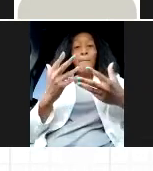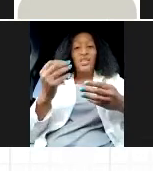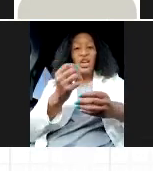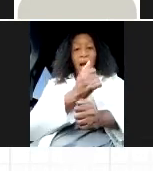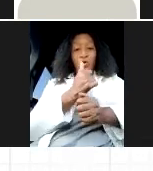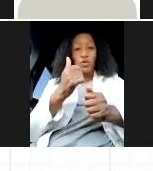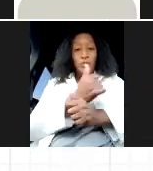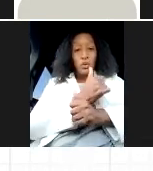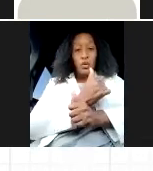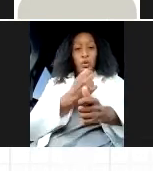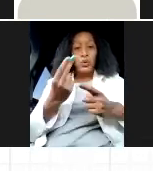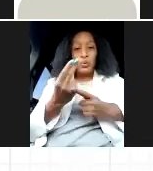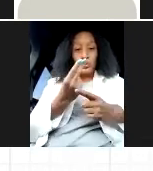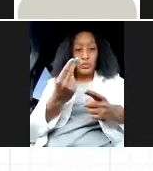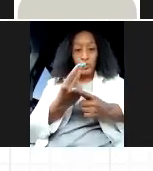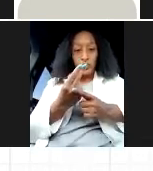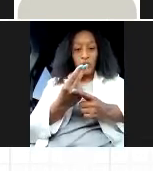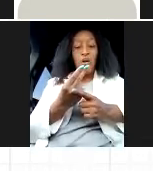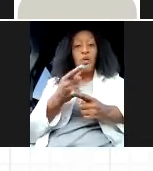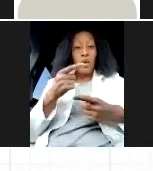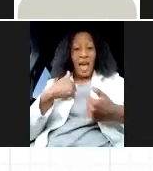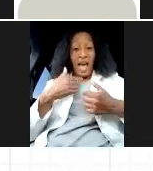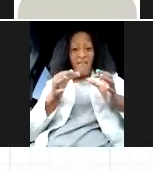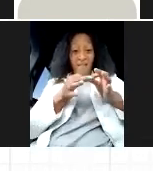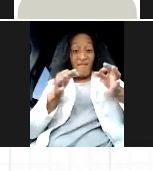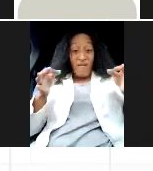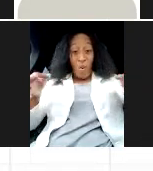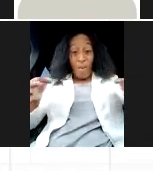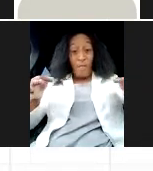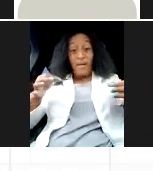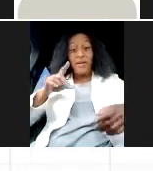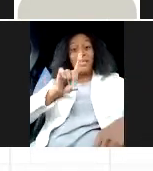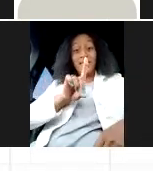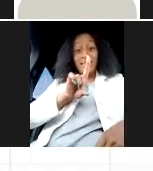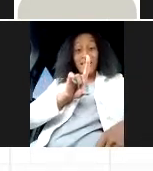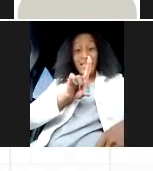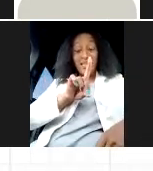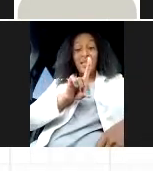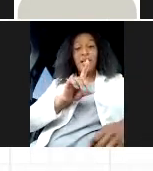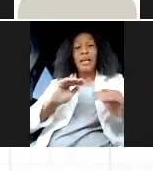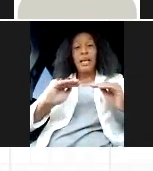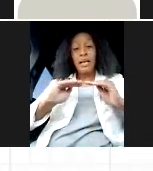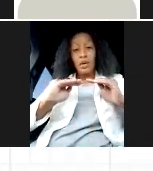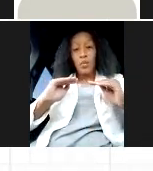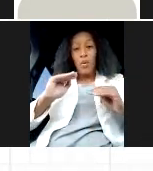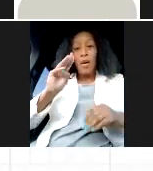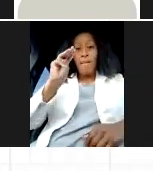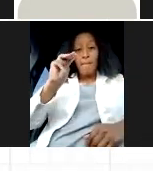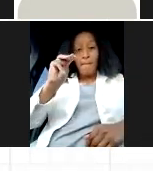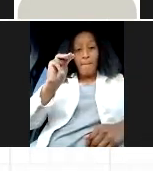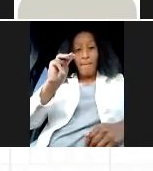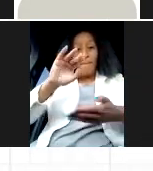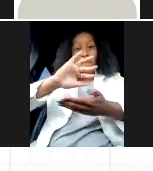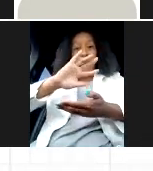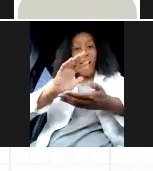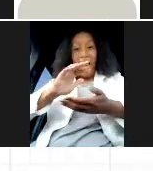Okay. So we have a formula, density equals mass